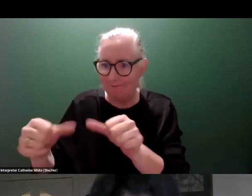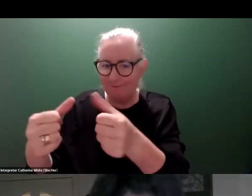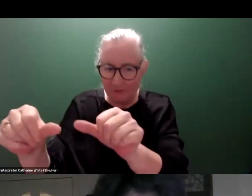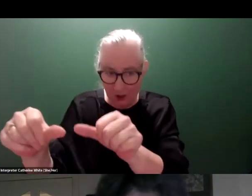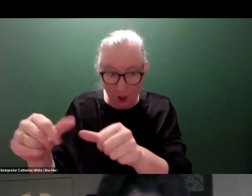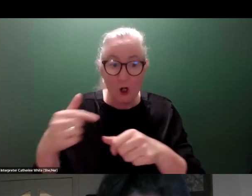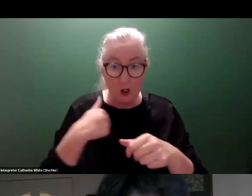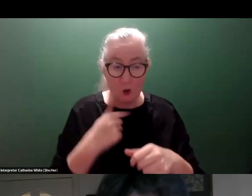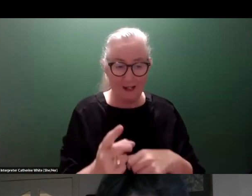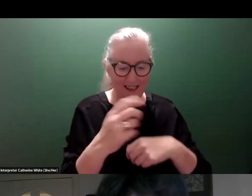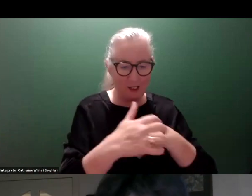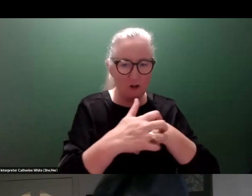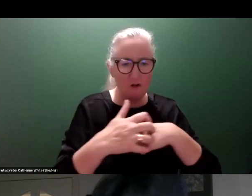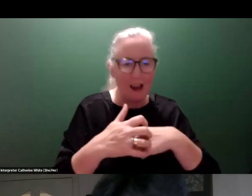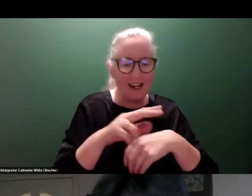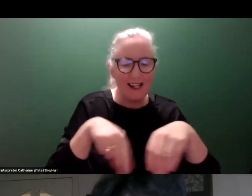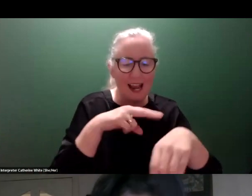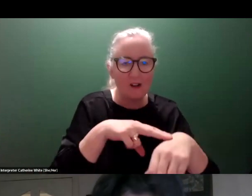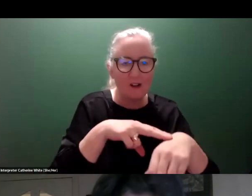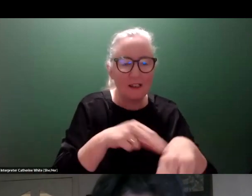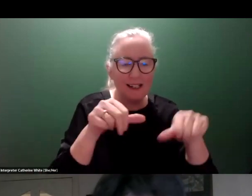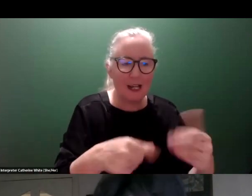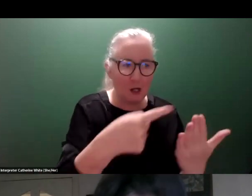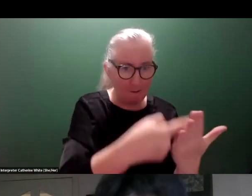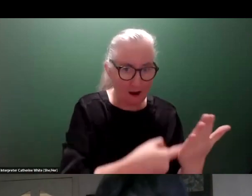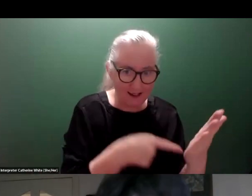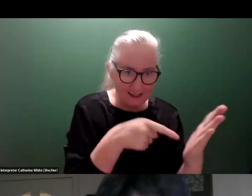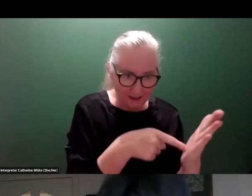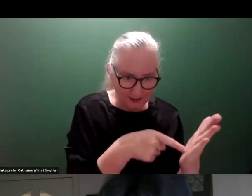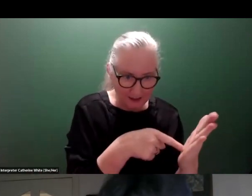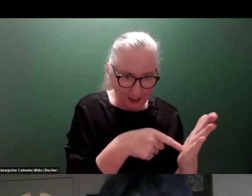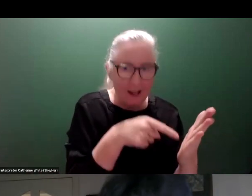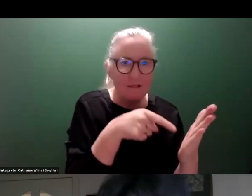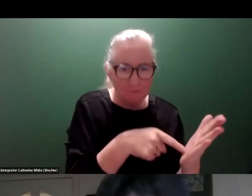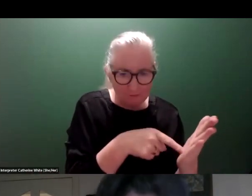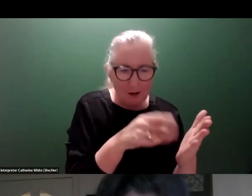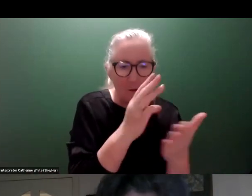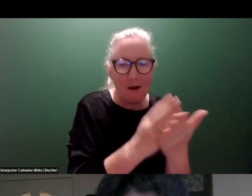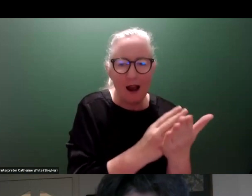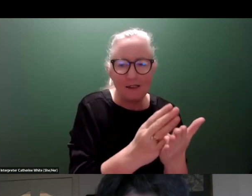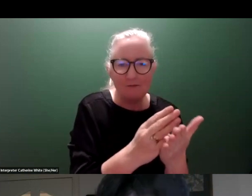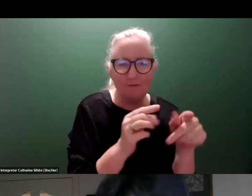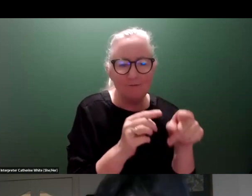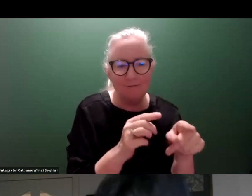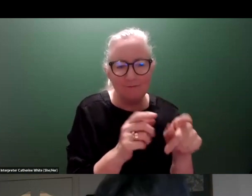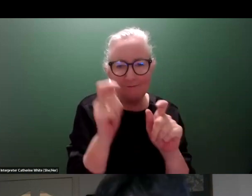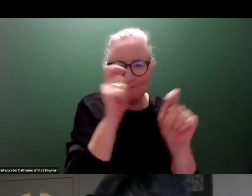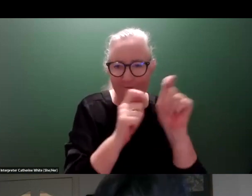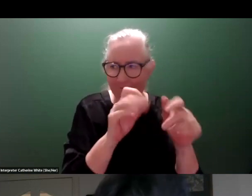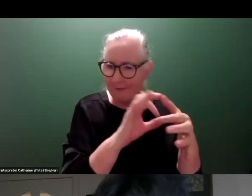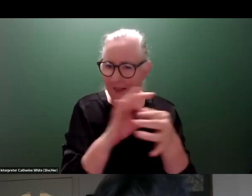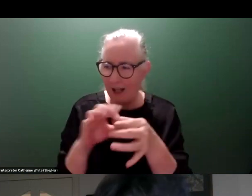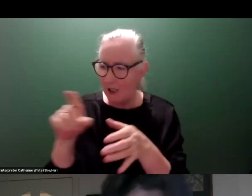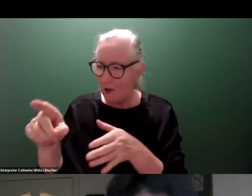we drafted the National Consent Policy, taking account of the Assisted Decision